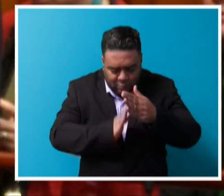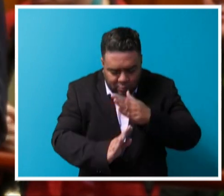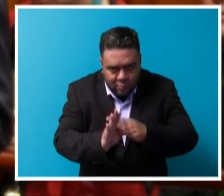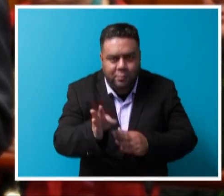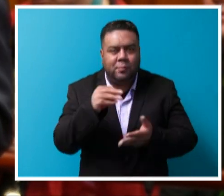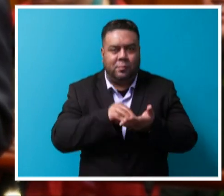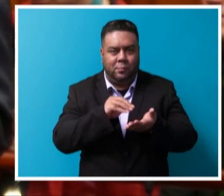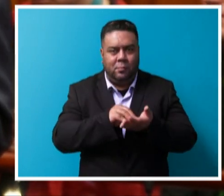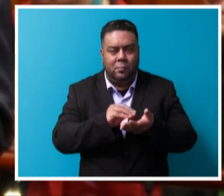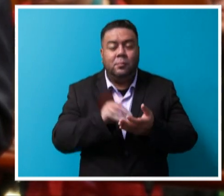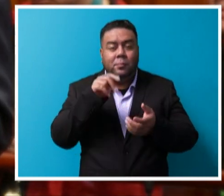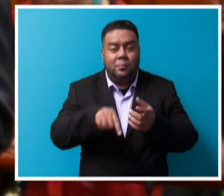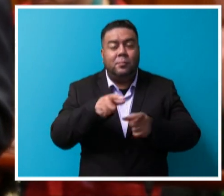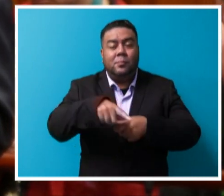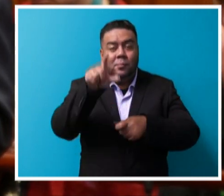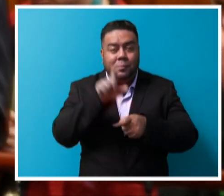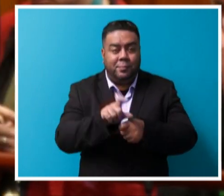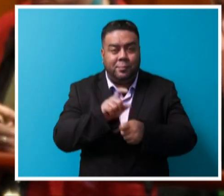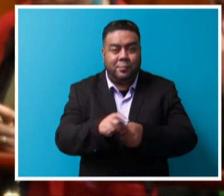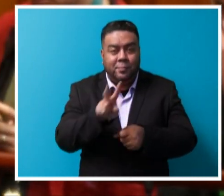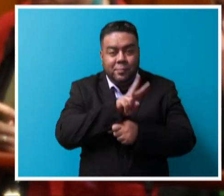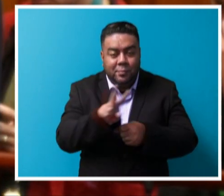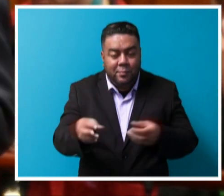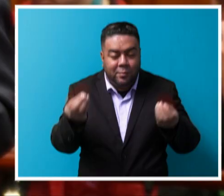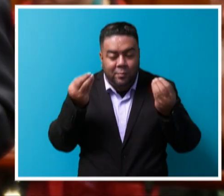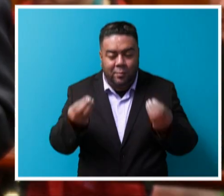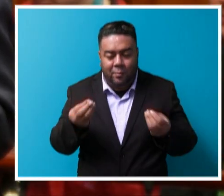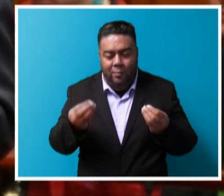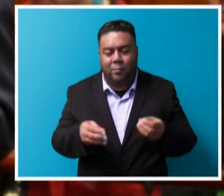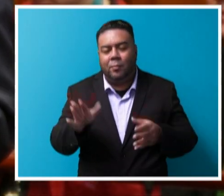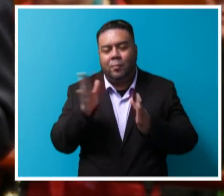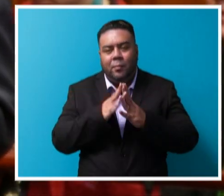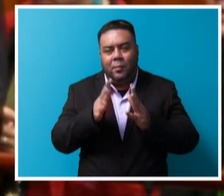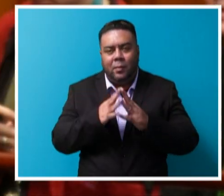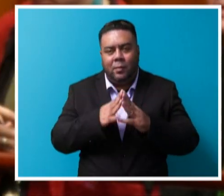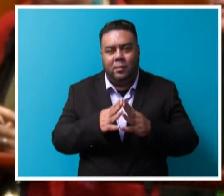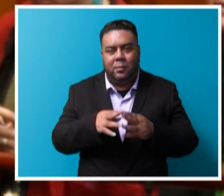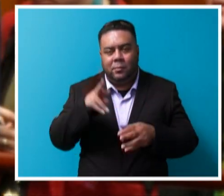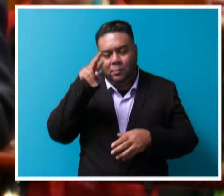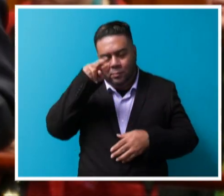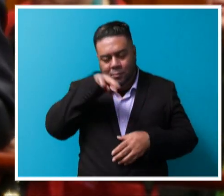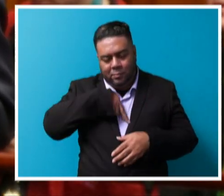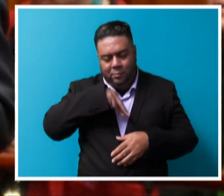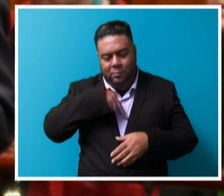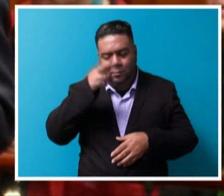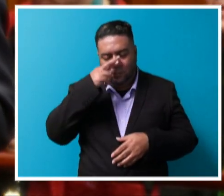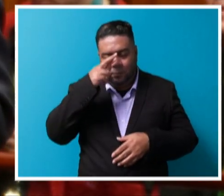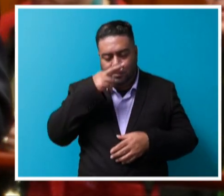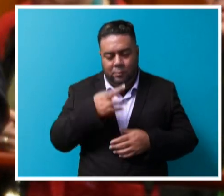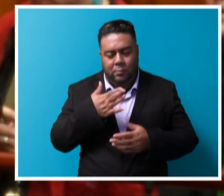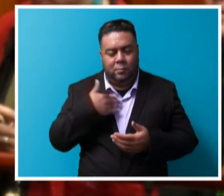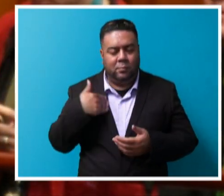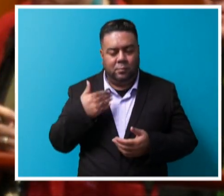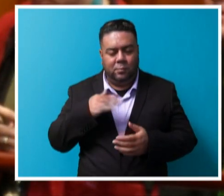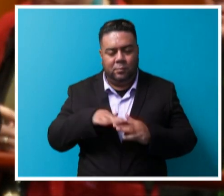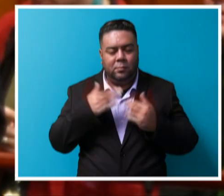These Christian values have enabled our multiracial, multilingual, and multiracial society to live together